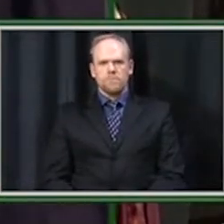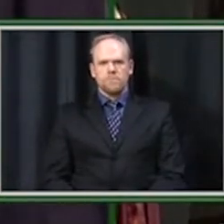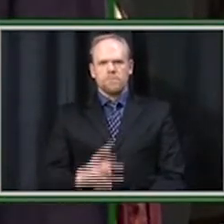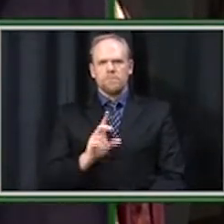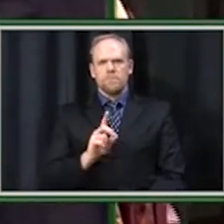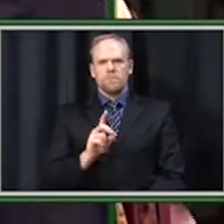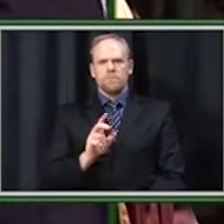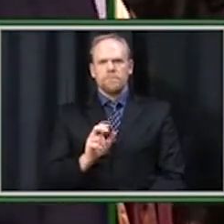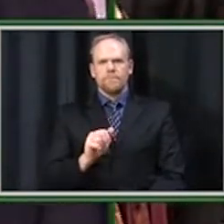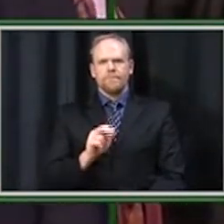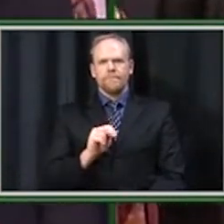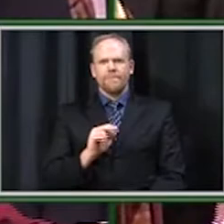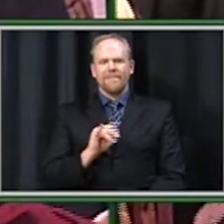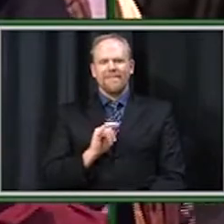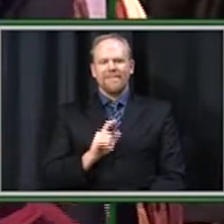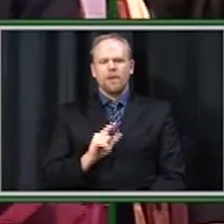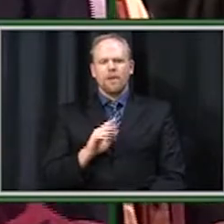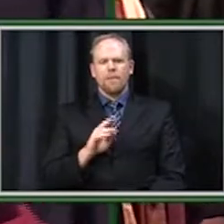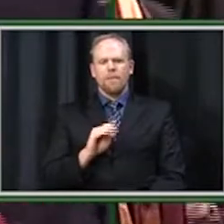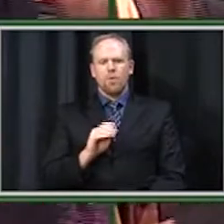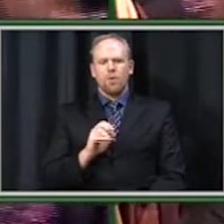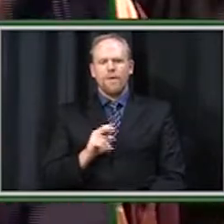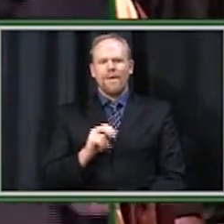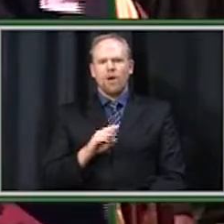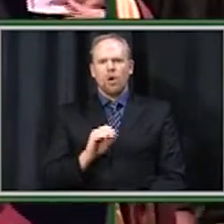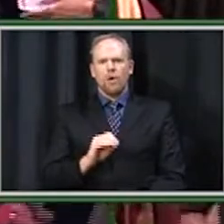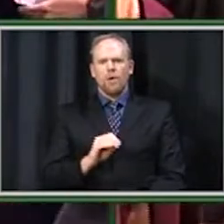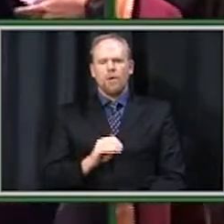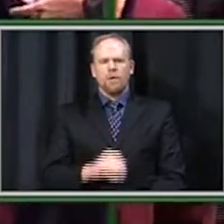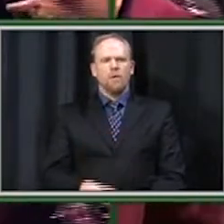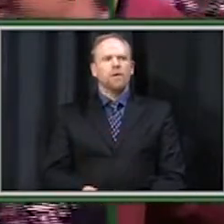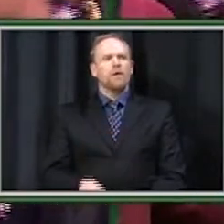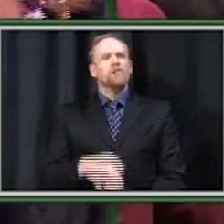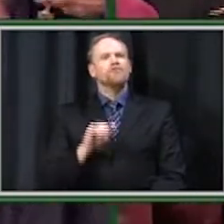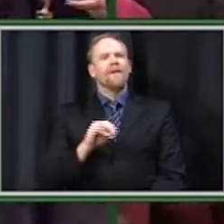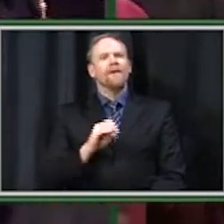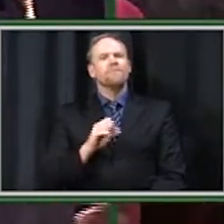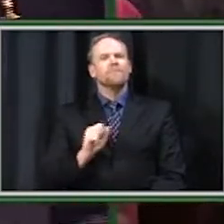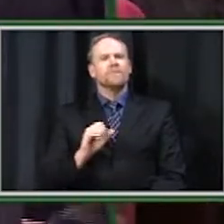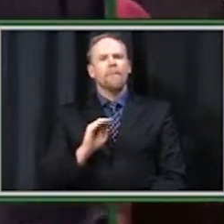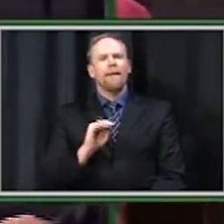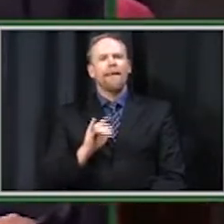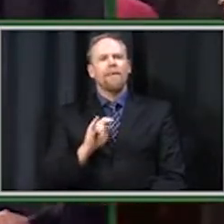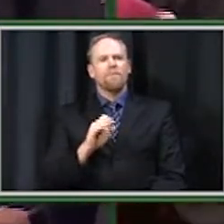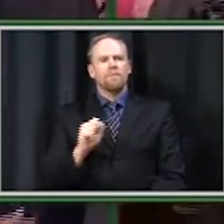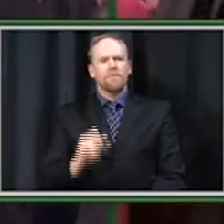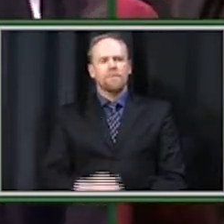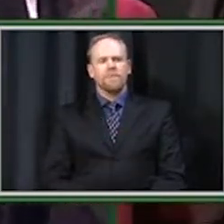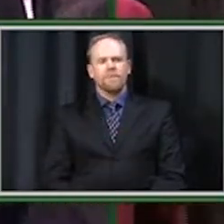Daniel Moreno. William Herman James Miles. Good job,